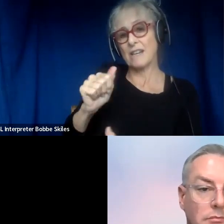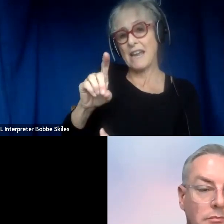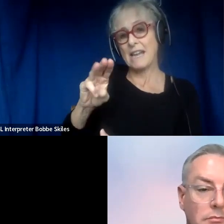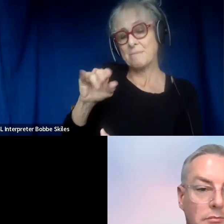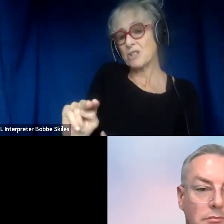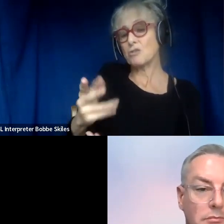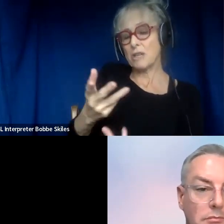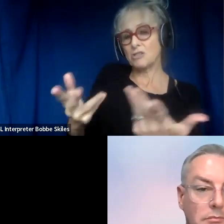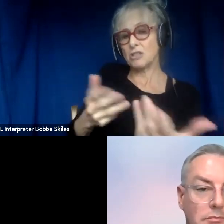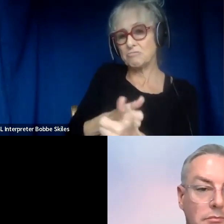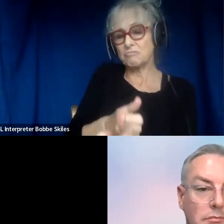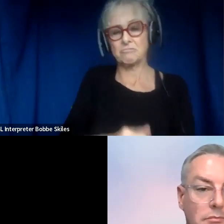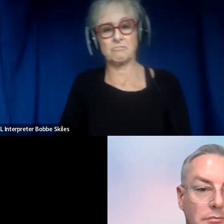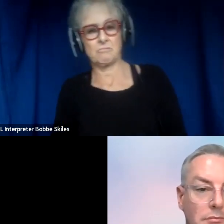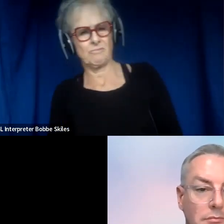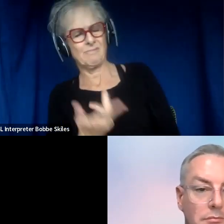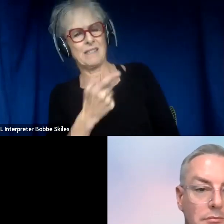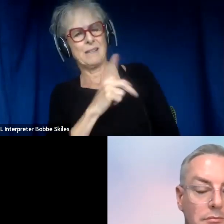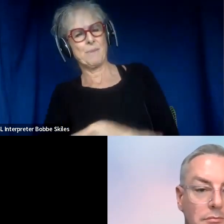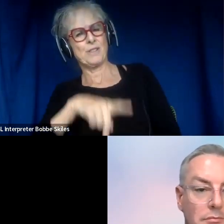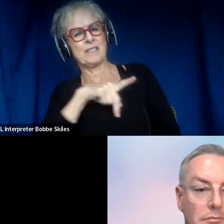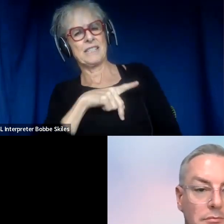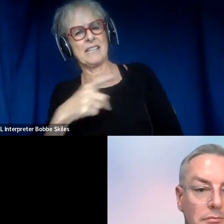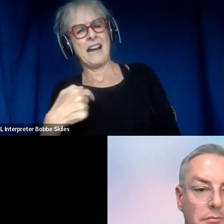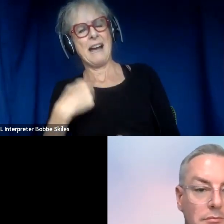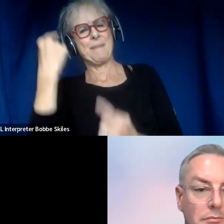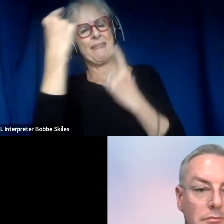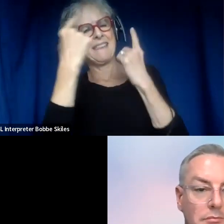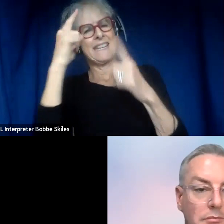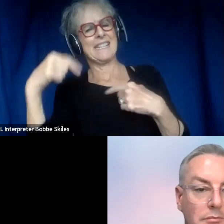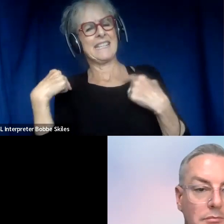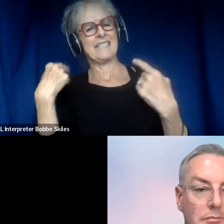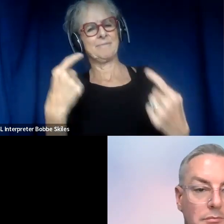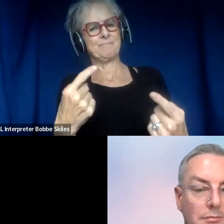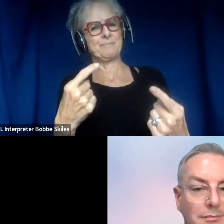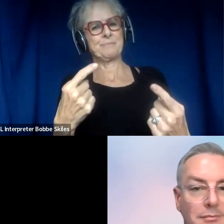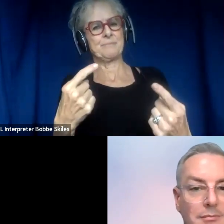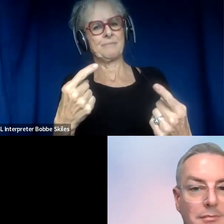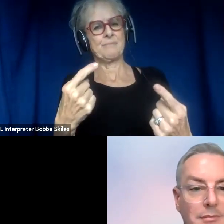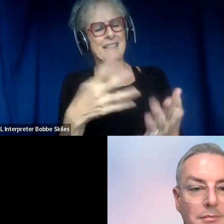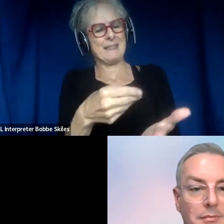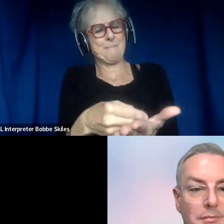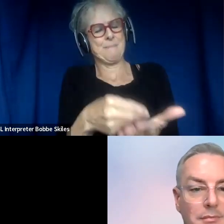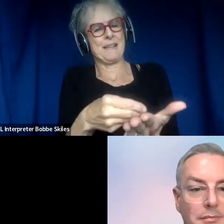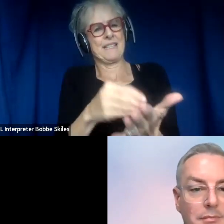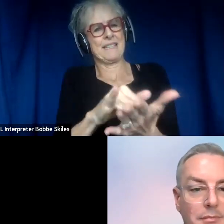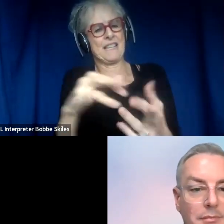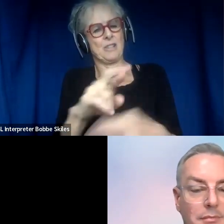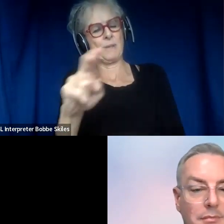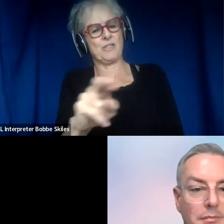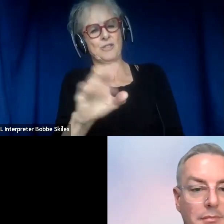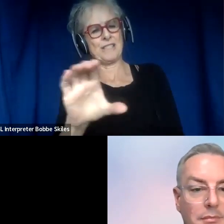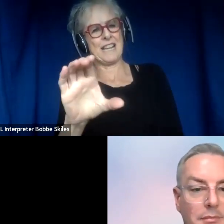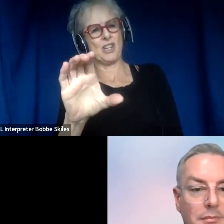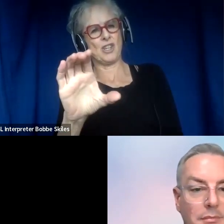Okay. I personally, I've been thinking the money that the regional centers push